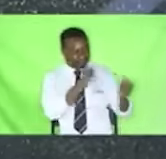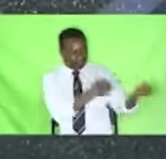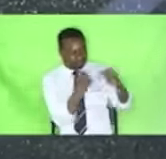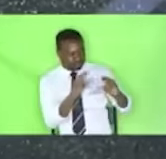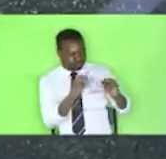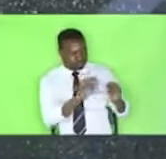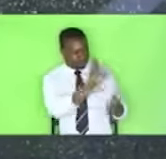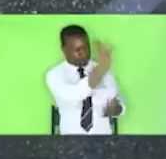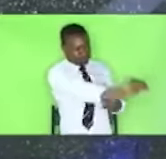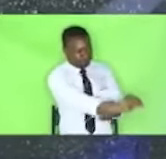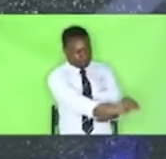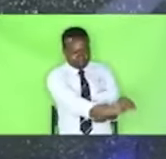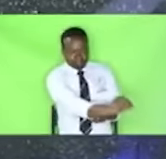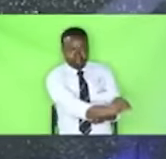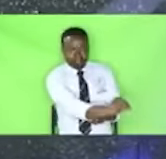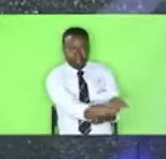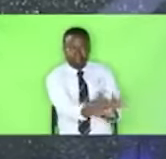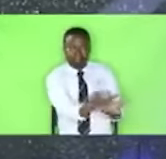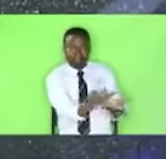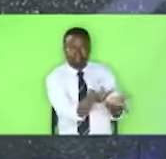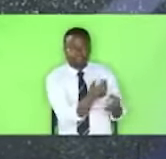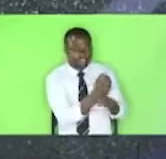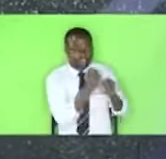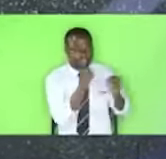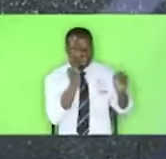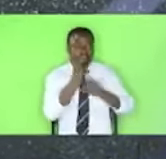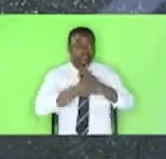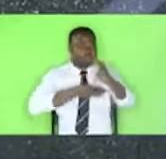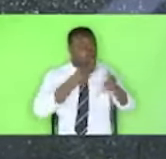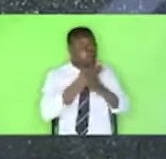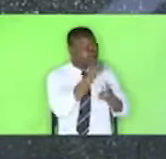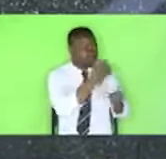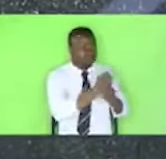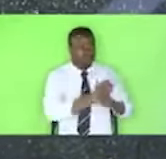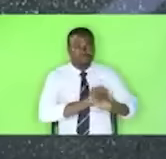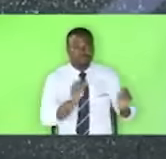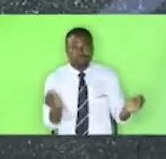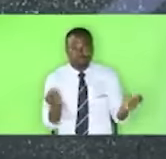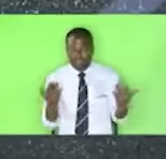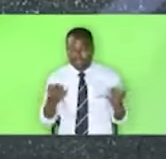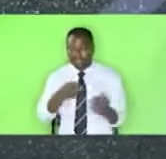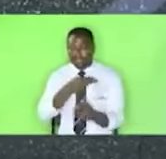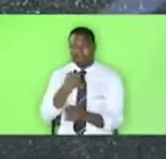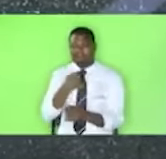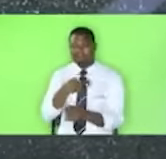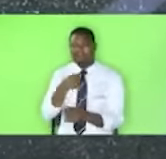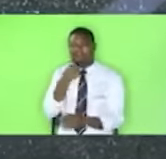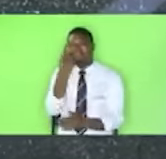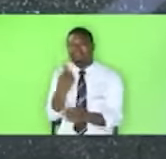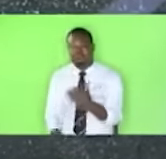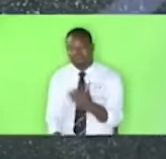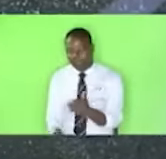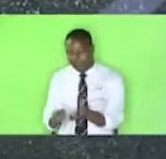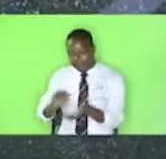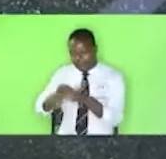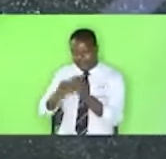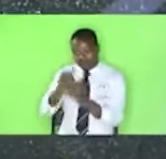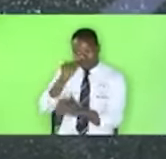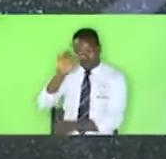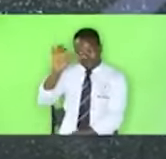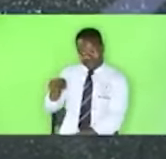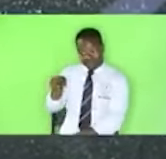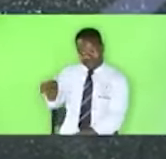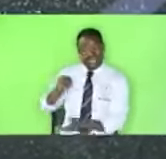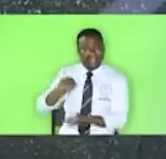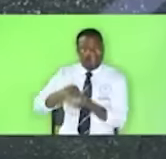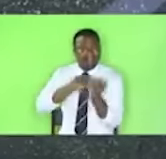Jesus, the Savior of the world. The priest is saying that this lady was coming to